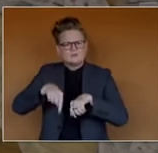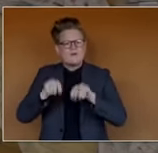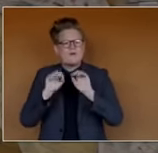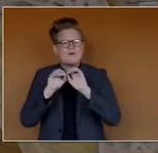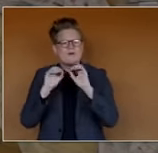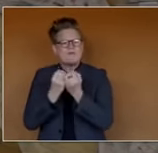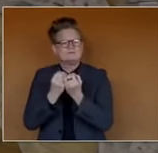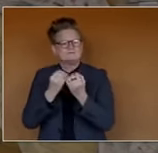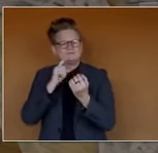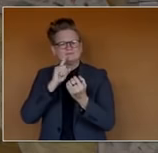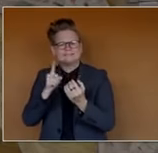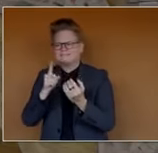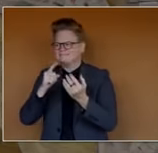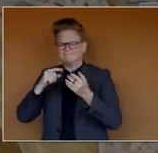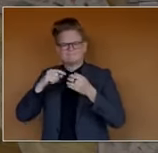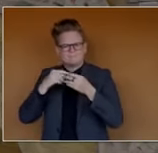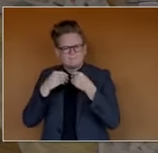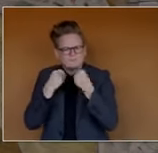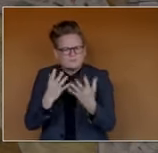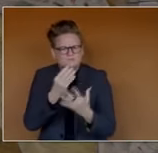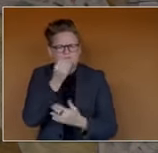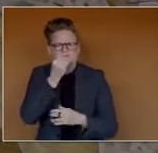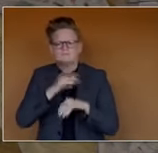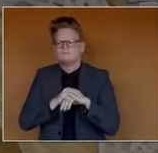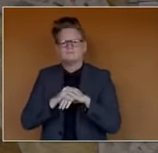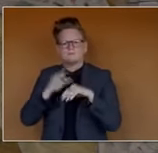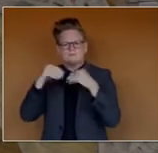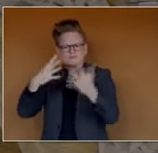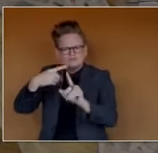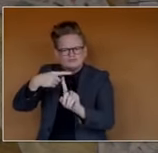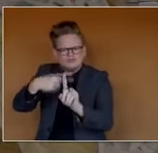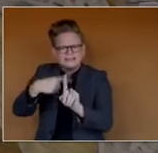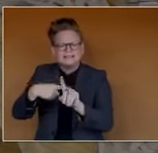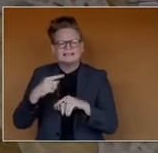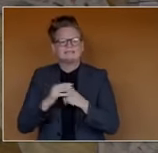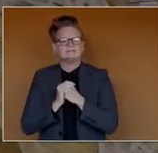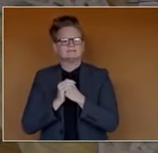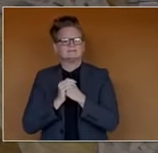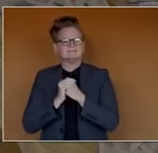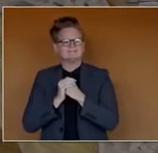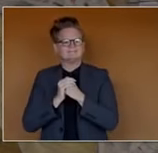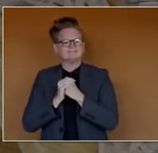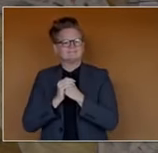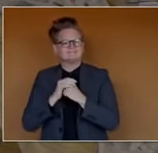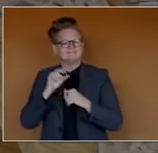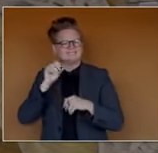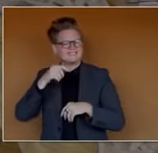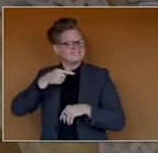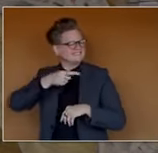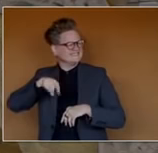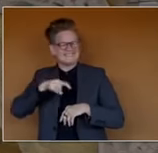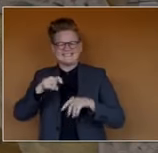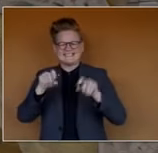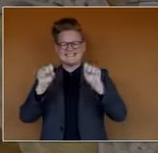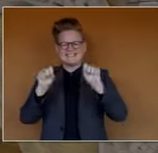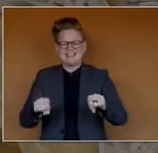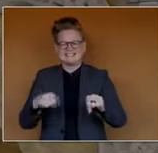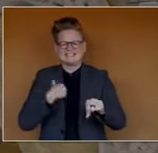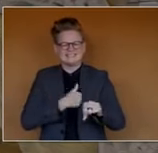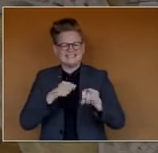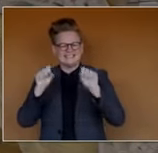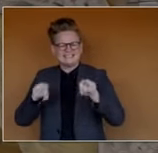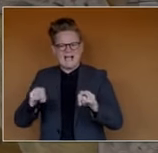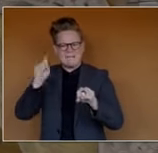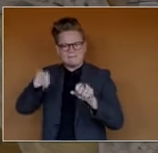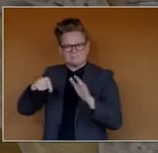still providing rent relief. I mean, it's still happening right now. So yes, we need that recovery. And I know we're gonna hear some exciting things about that